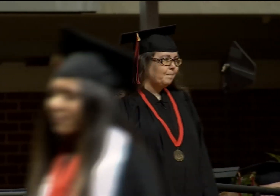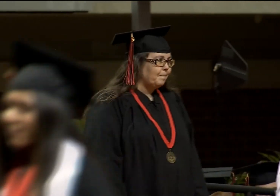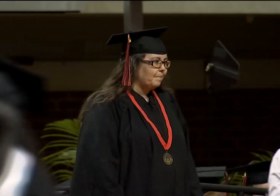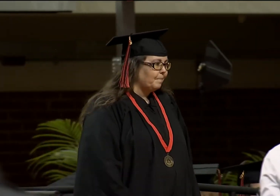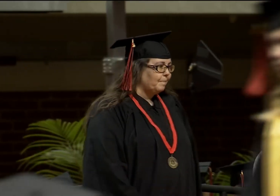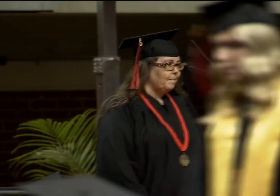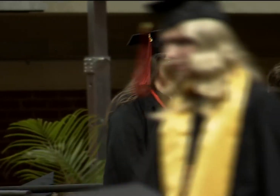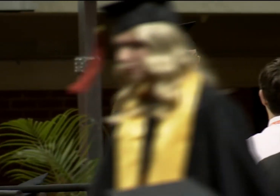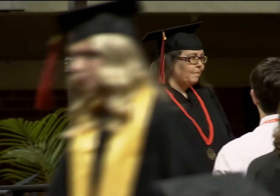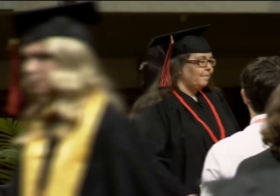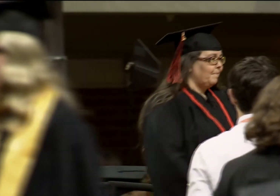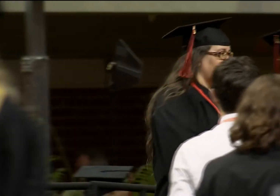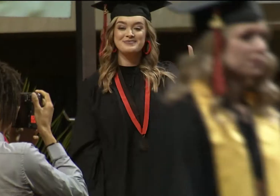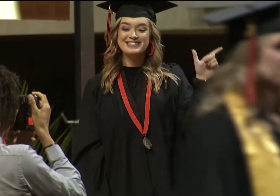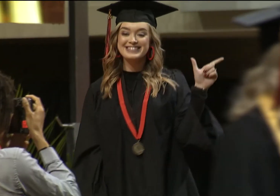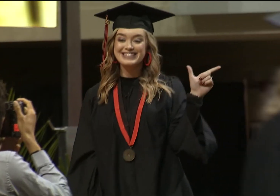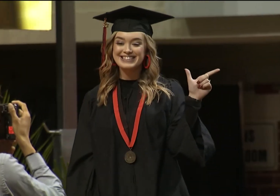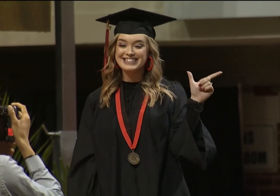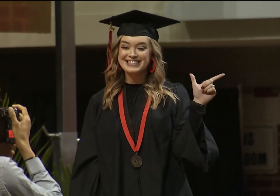Patricia K. Mojica.